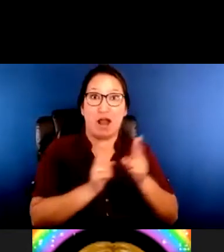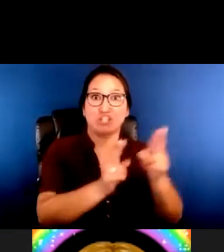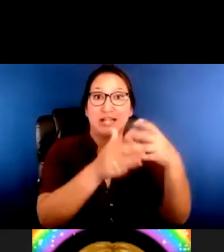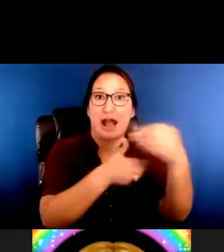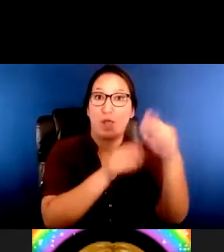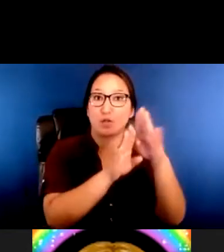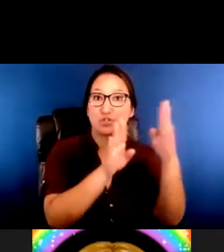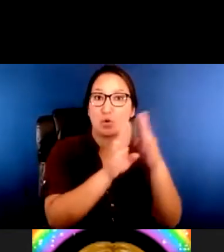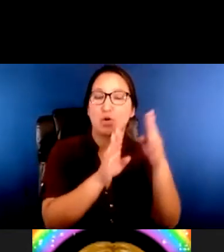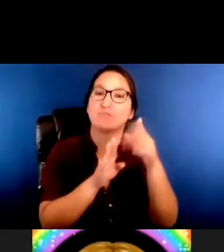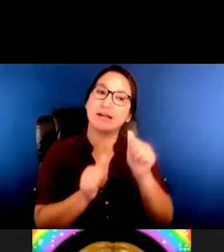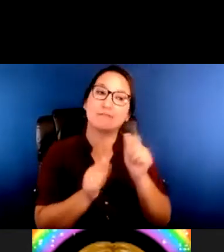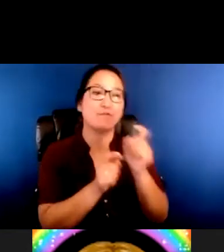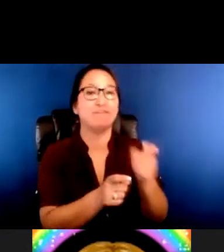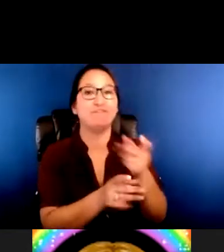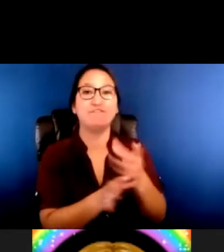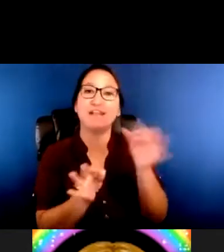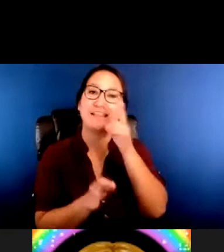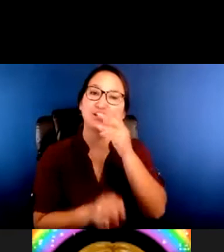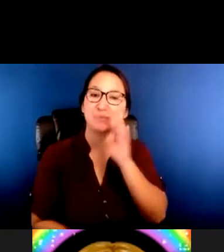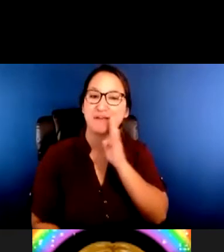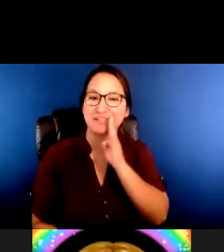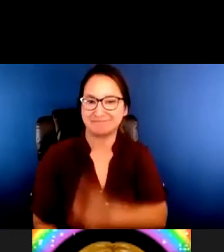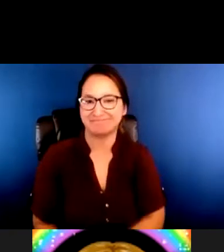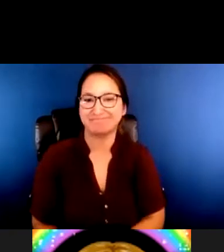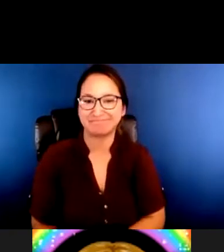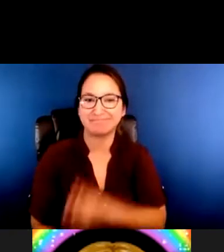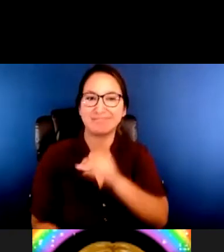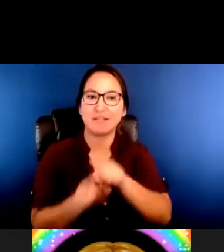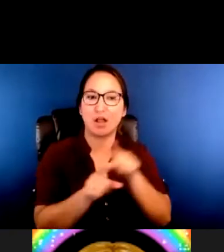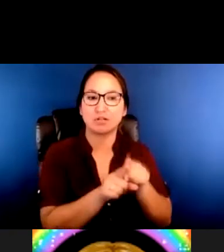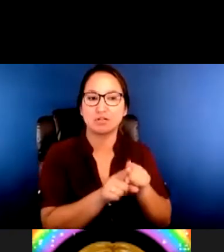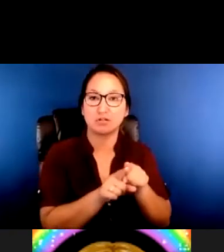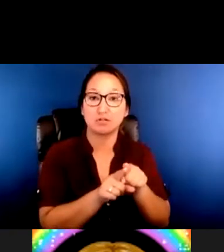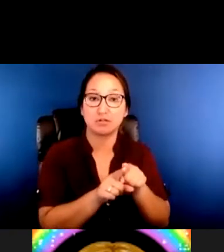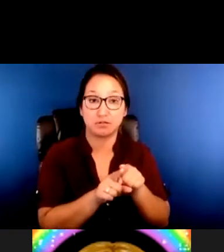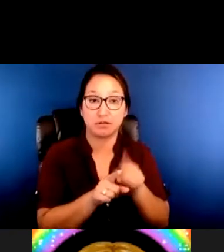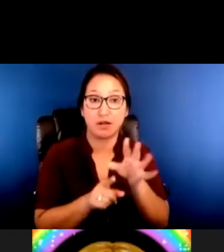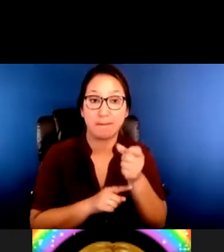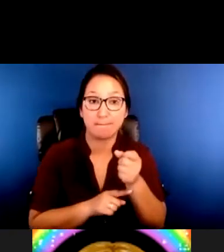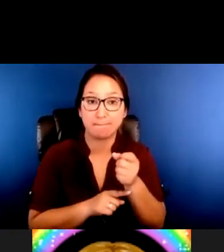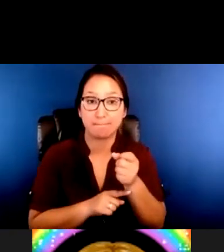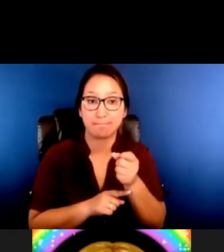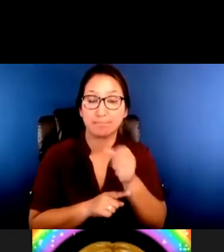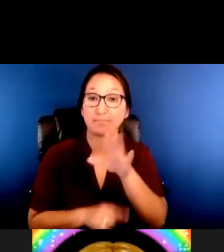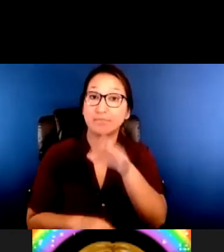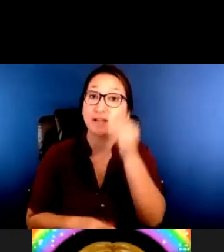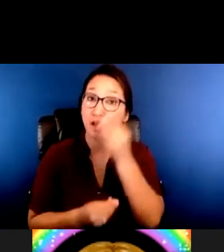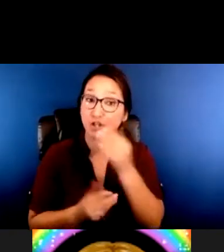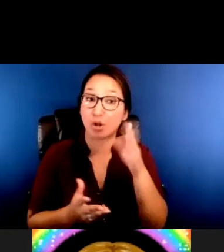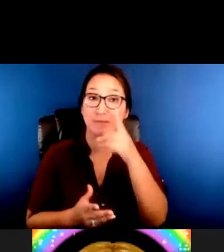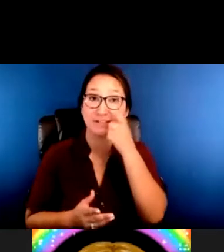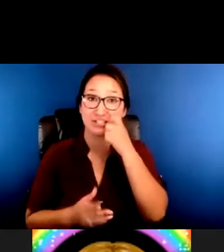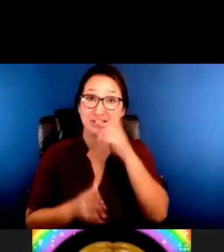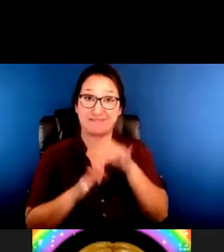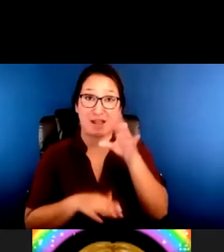you can just give them a free lunch and breakfast. Also, for morning processes, just make sure they know, because I found this out. My wife told